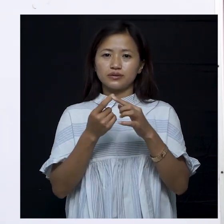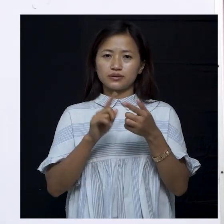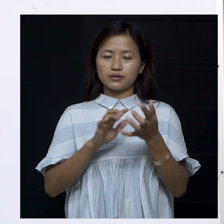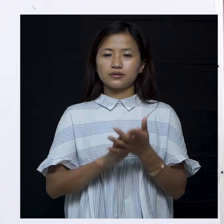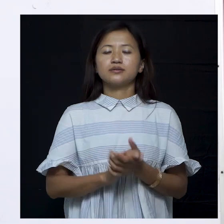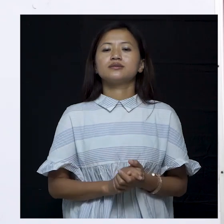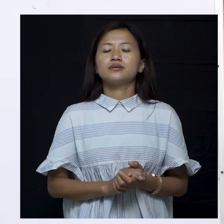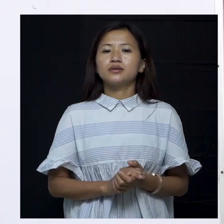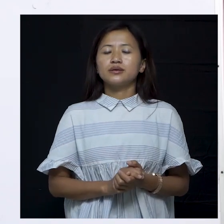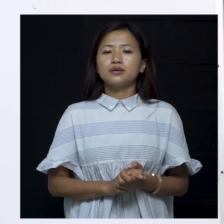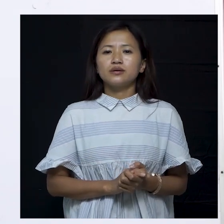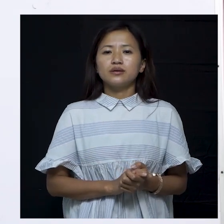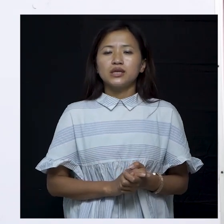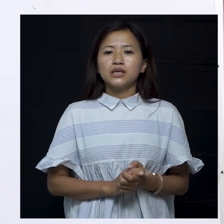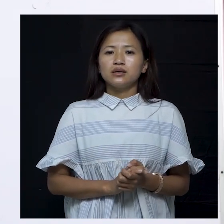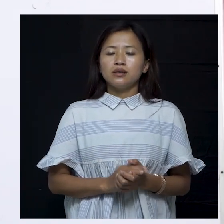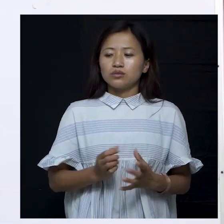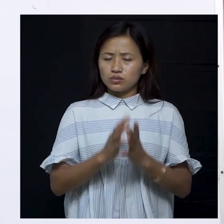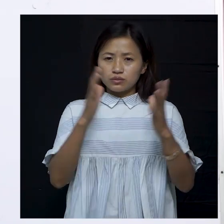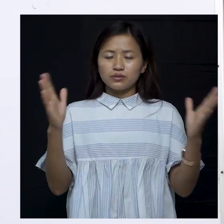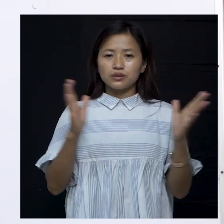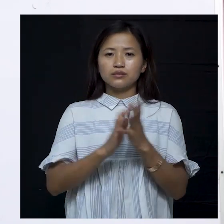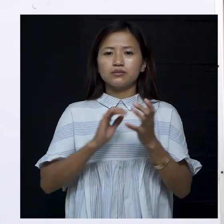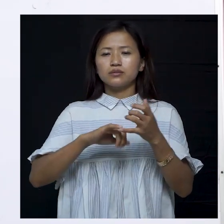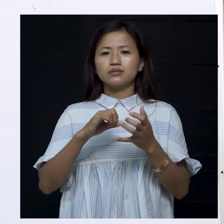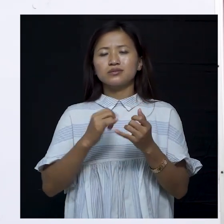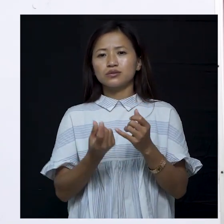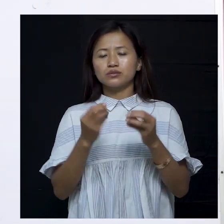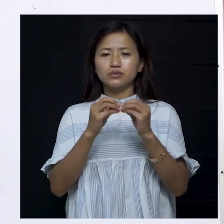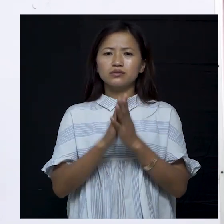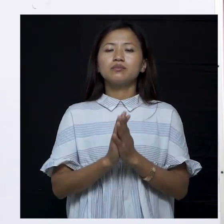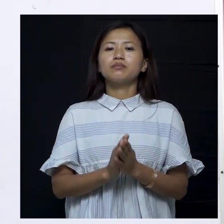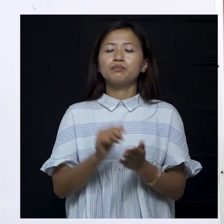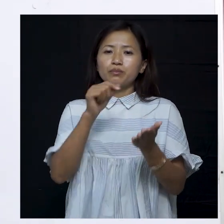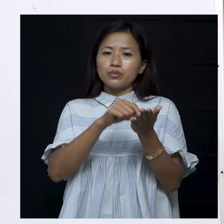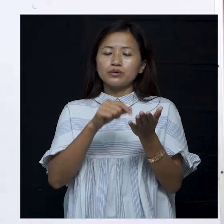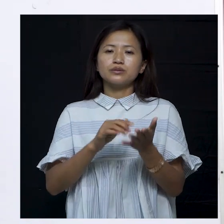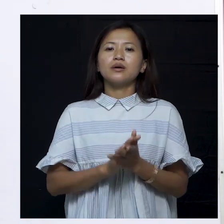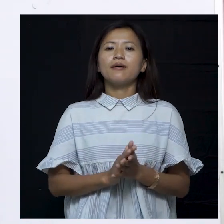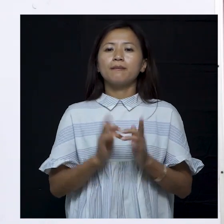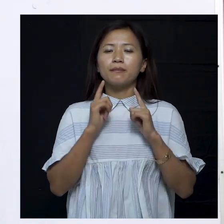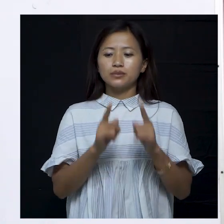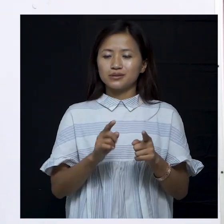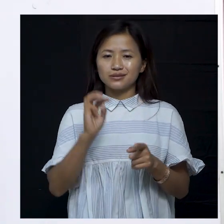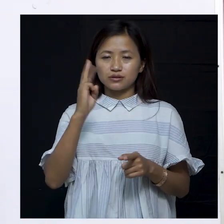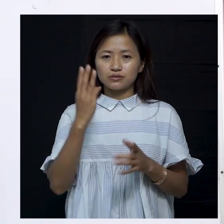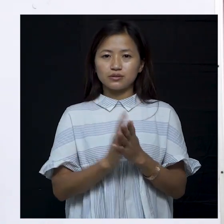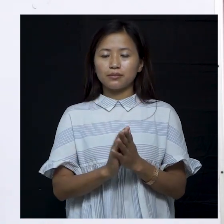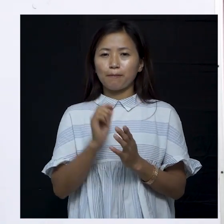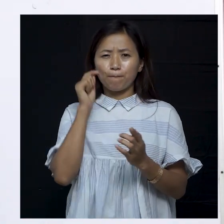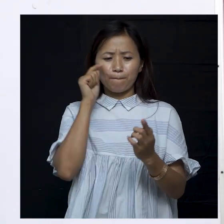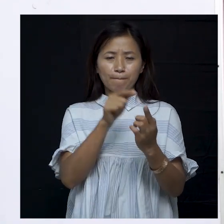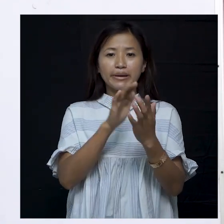and adverb clauses. There are so many sub points even in all these points, but these are the three main